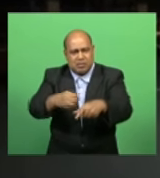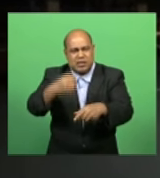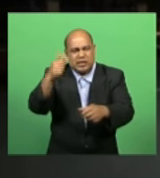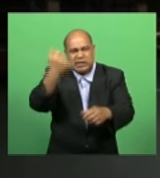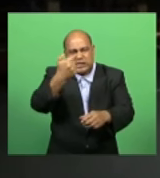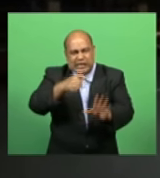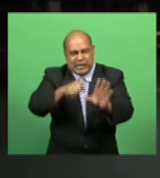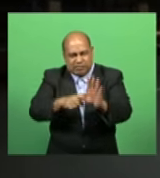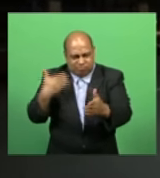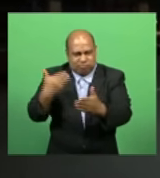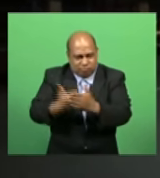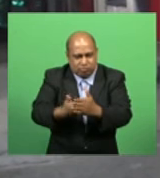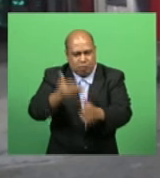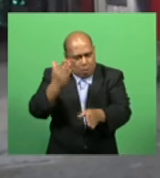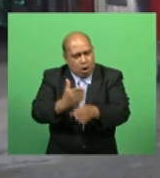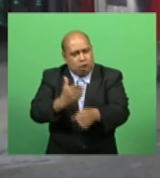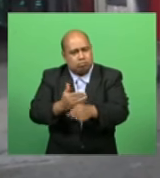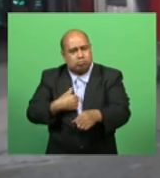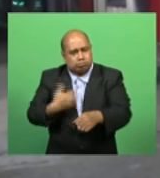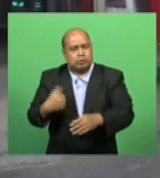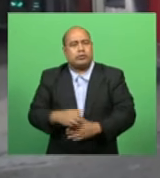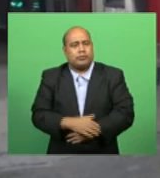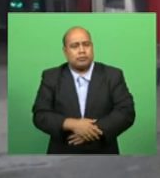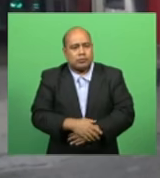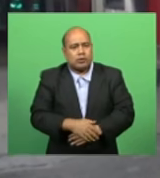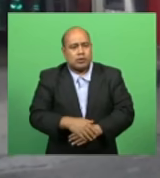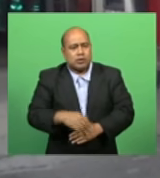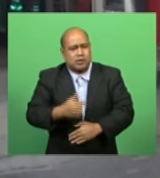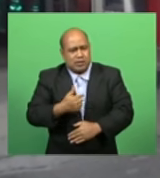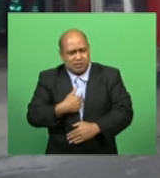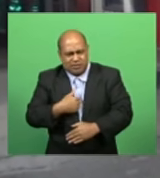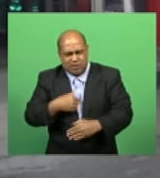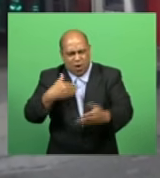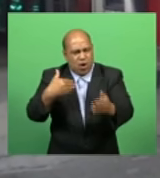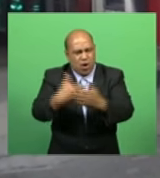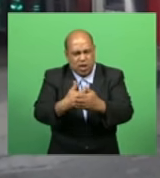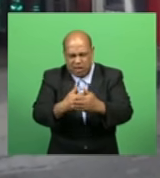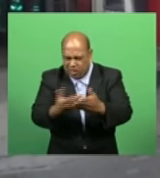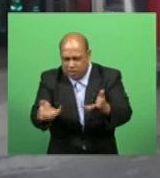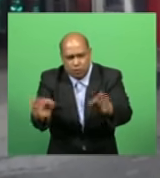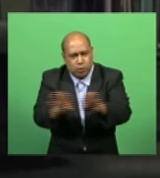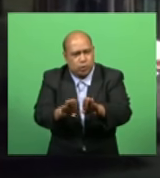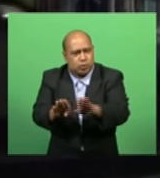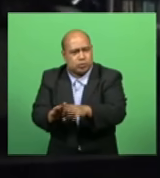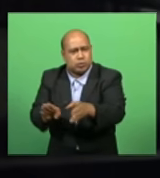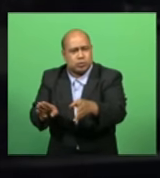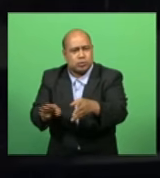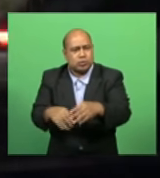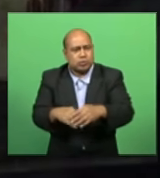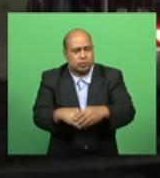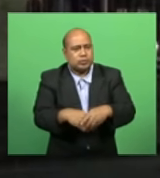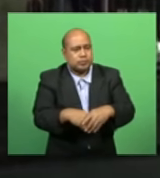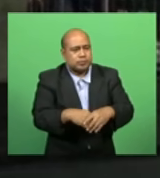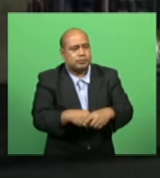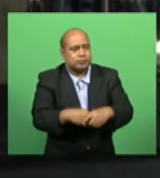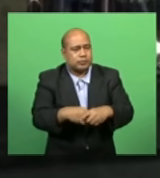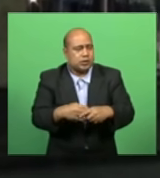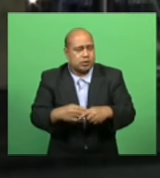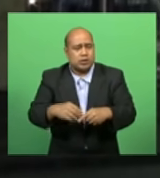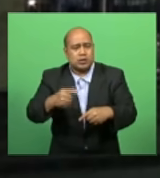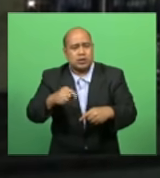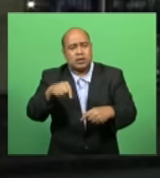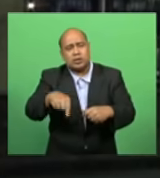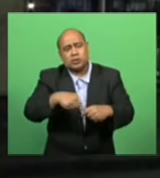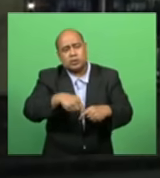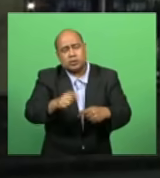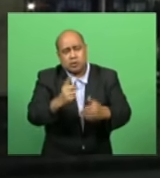didn't anticipate the business to close this long, and any further closure may result in permanent